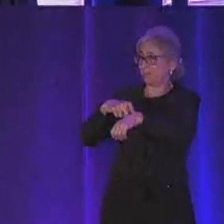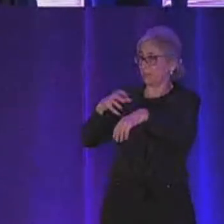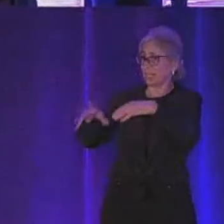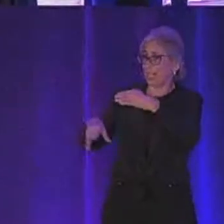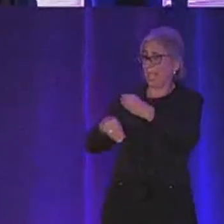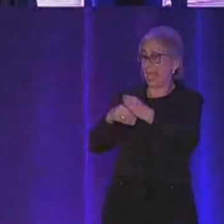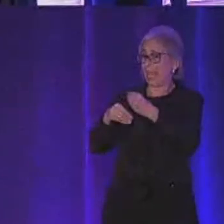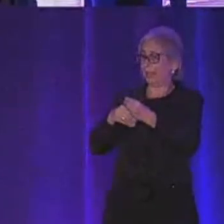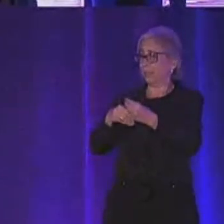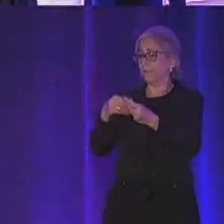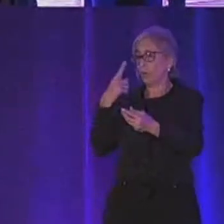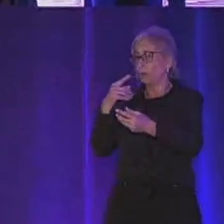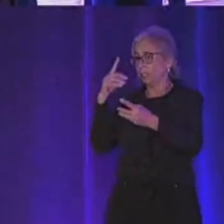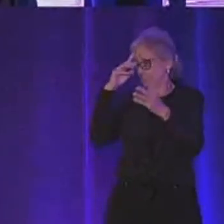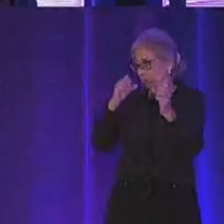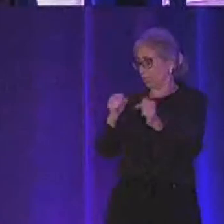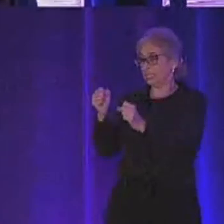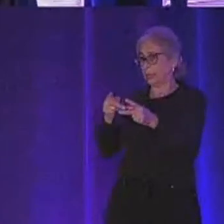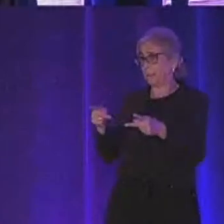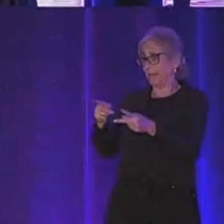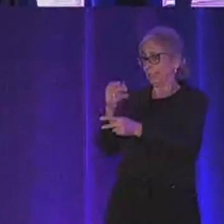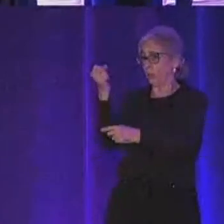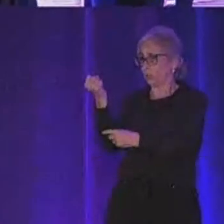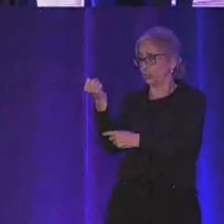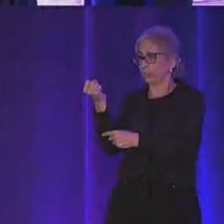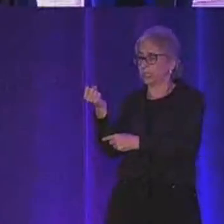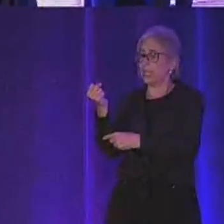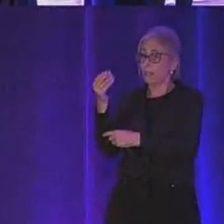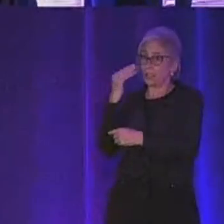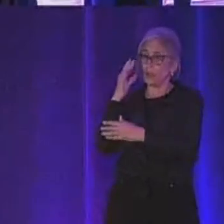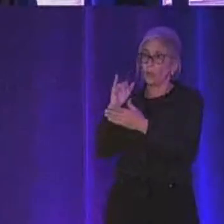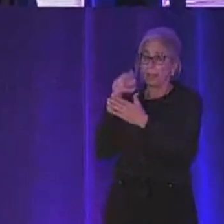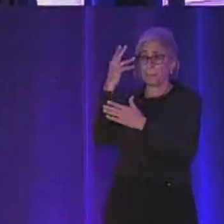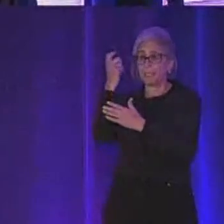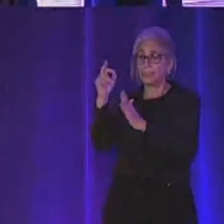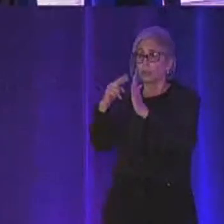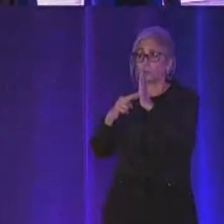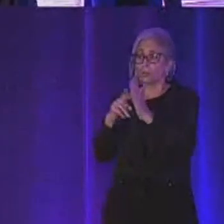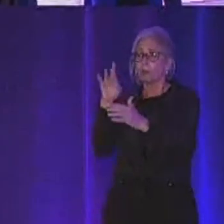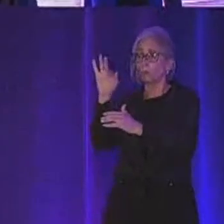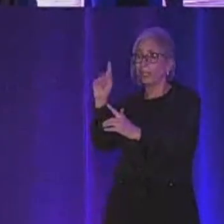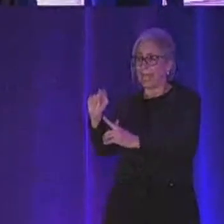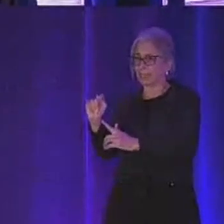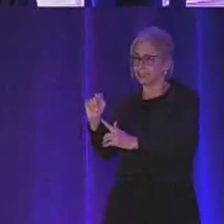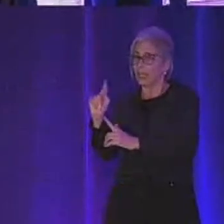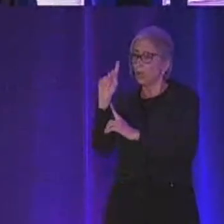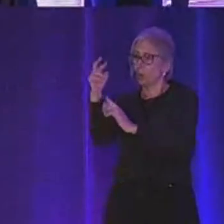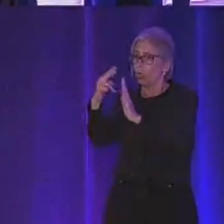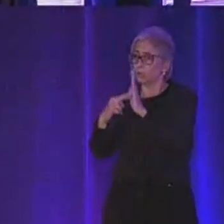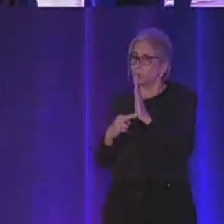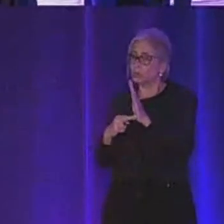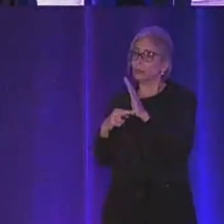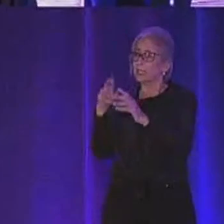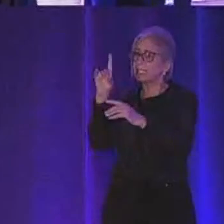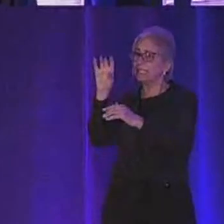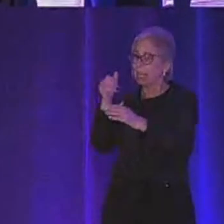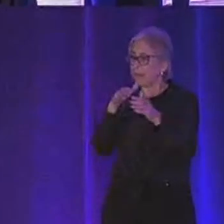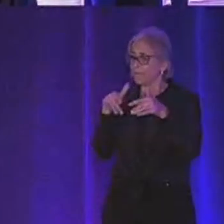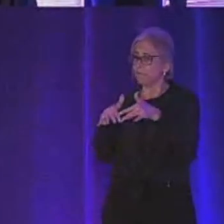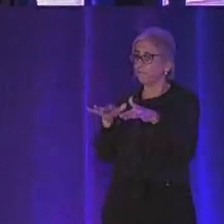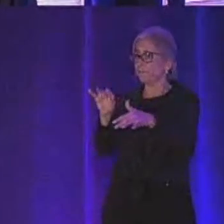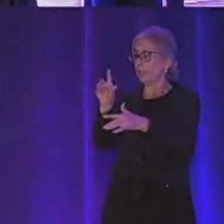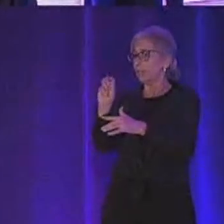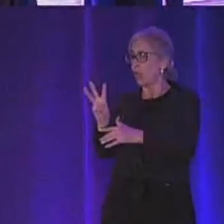to like strategic places. And it knows this because of React's rules, the rules of hooks, the rules of one-way data flow, etc. It just knows what